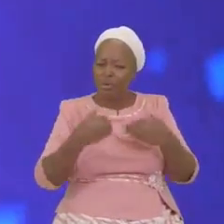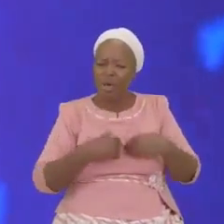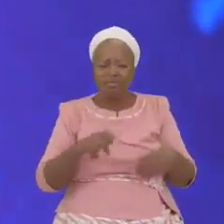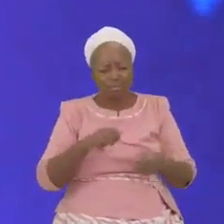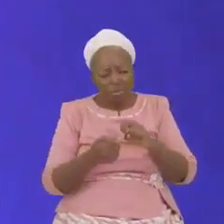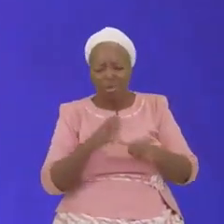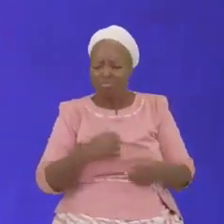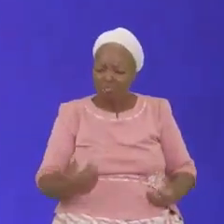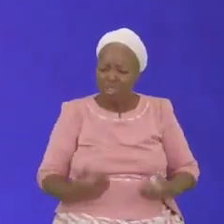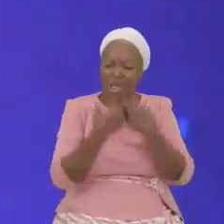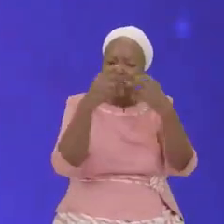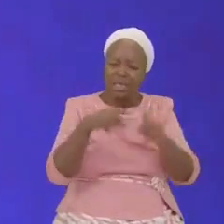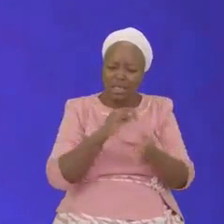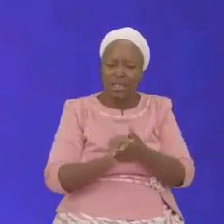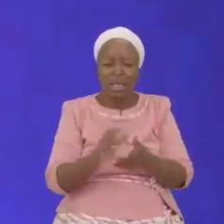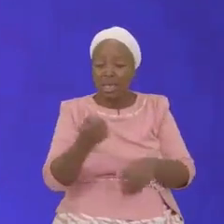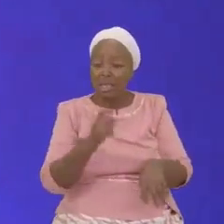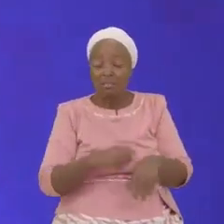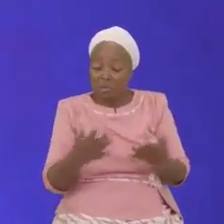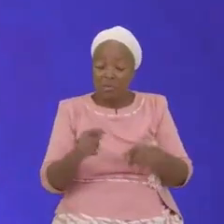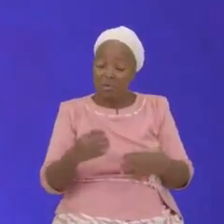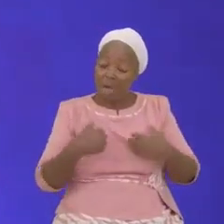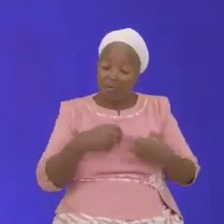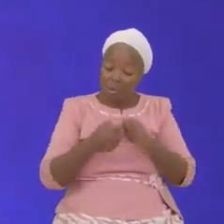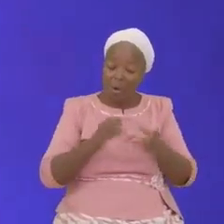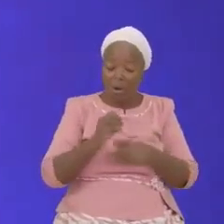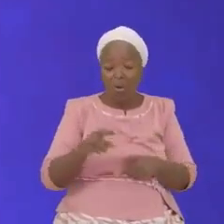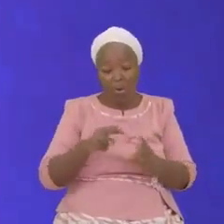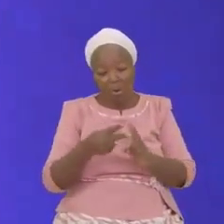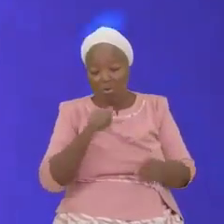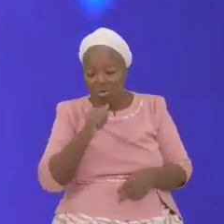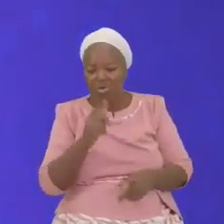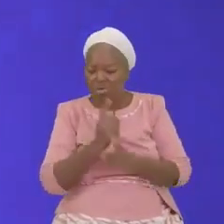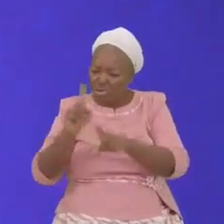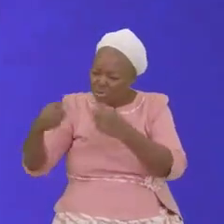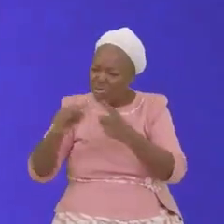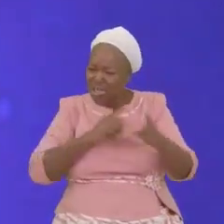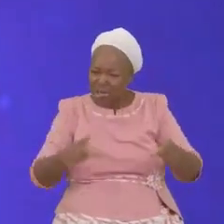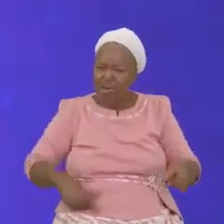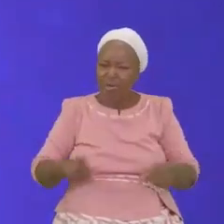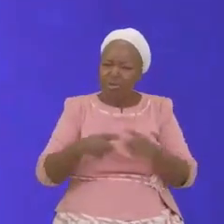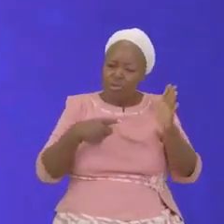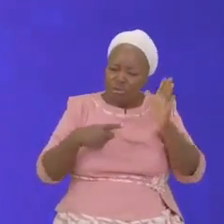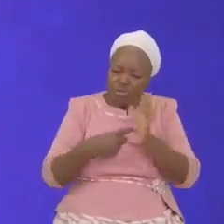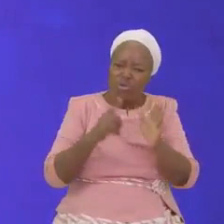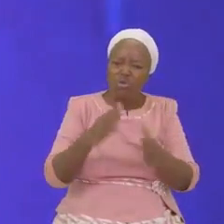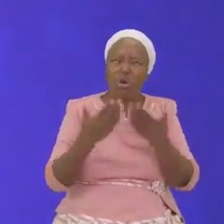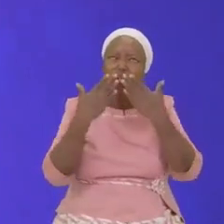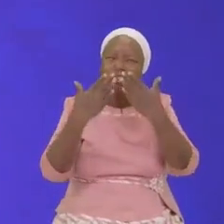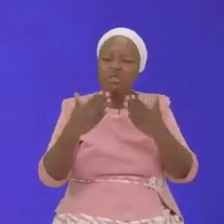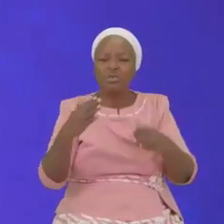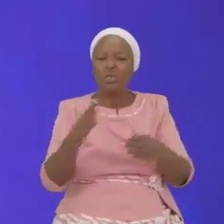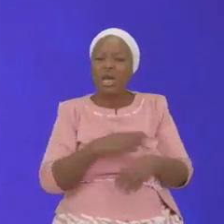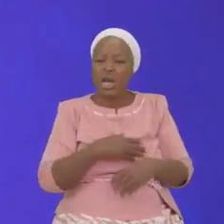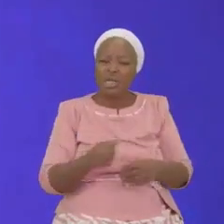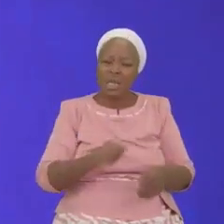there's no challenge, you are just happy, hilarious, excited, then you go to the Lord to show the gratitude you